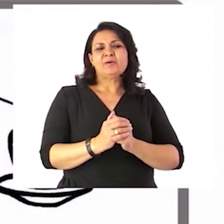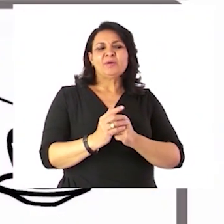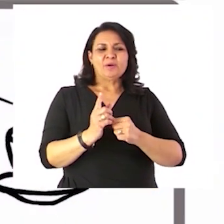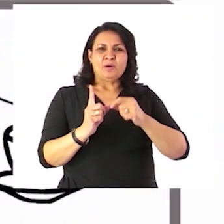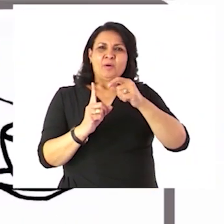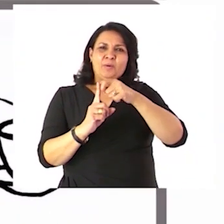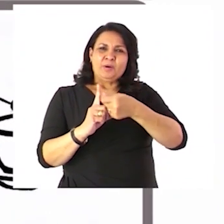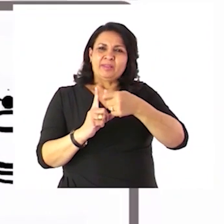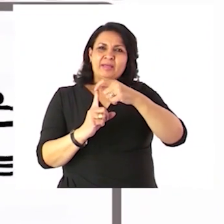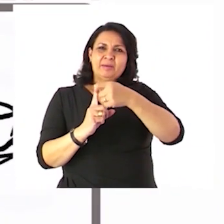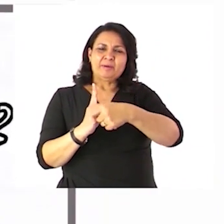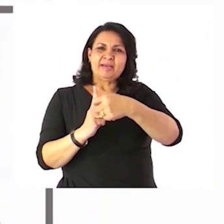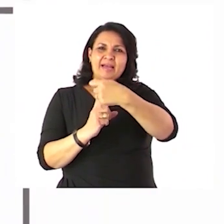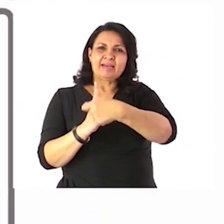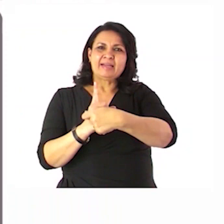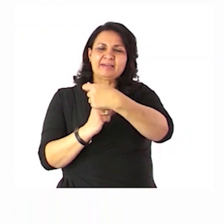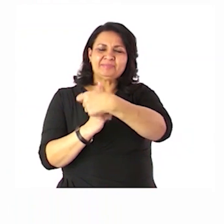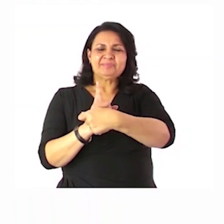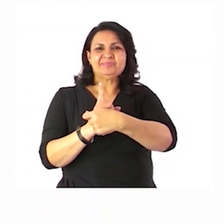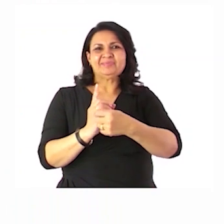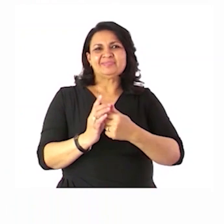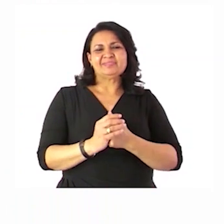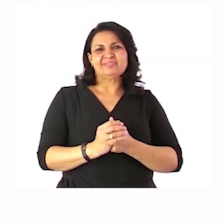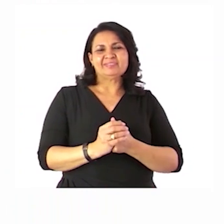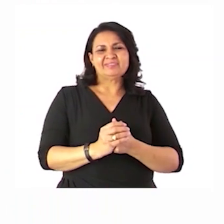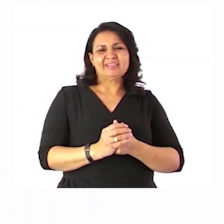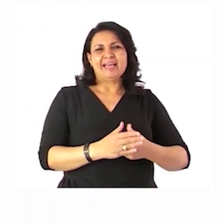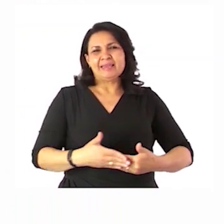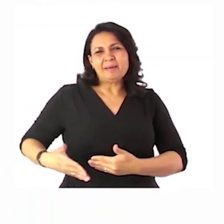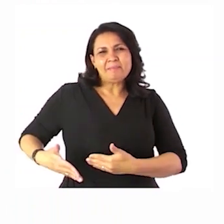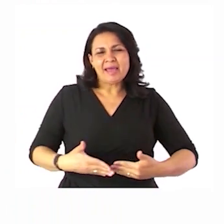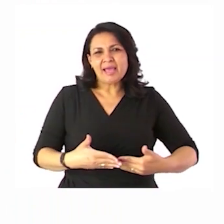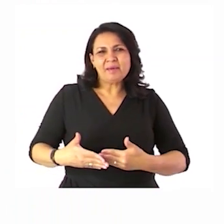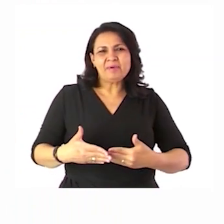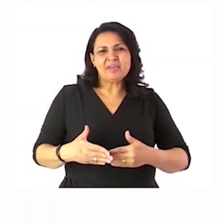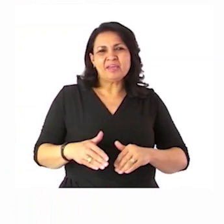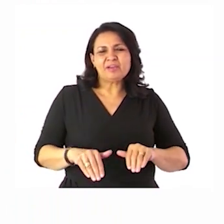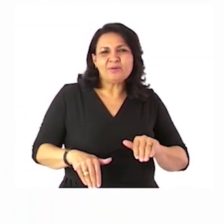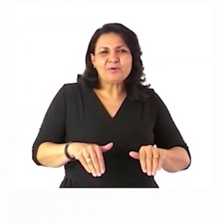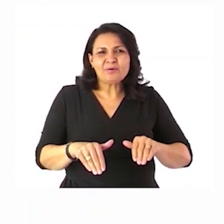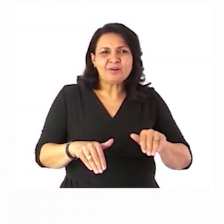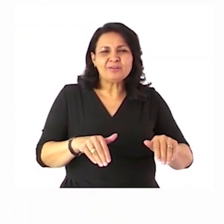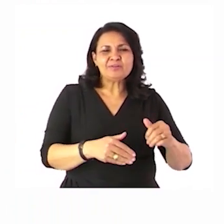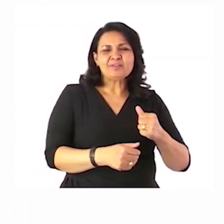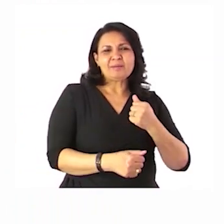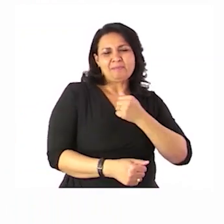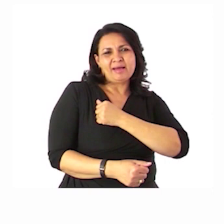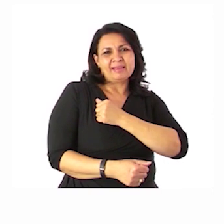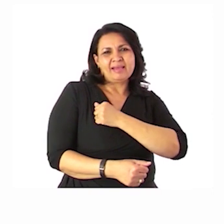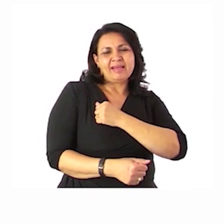up to the bunch of bananas and the baby crawling to the mother and